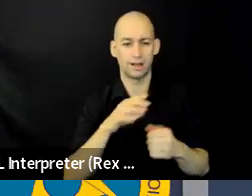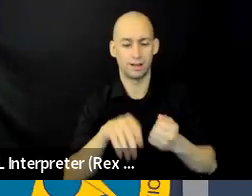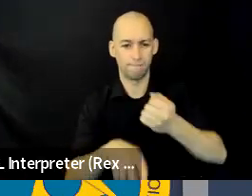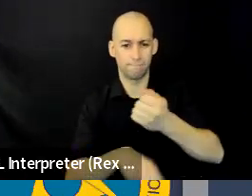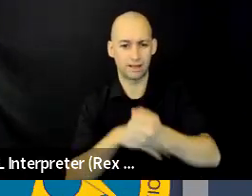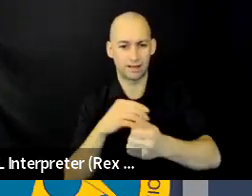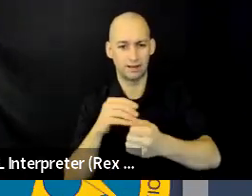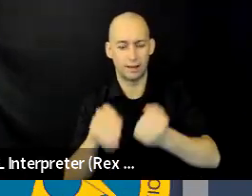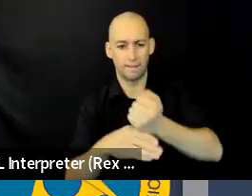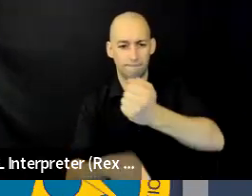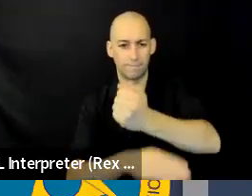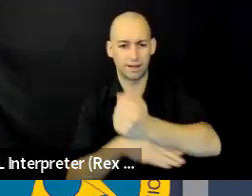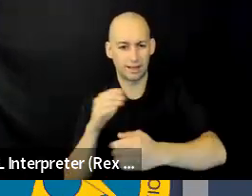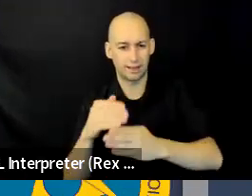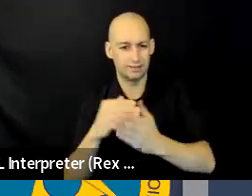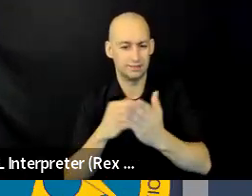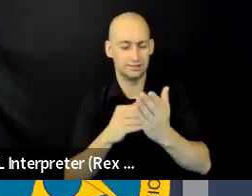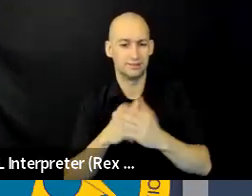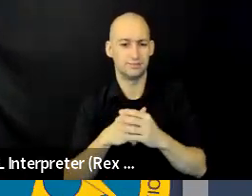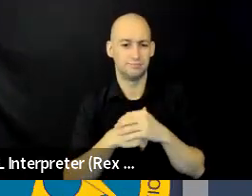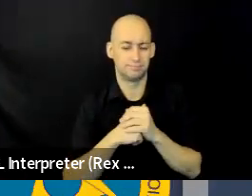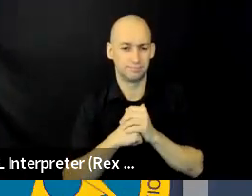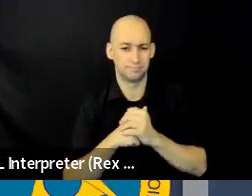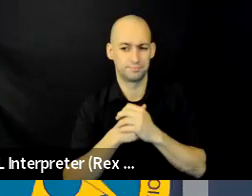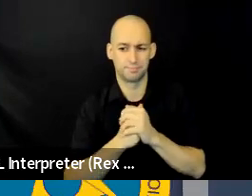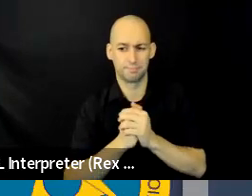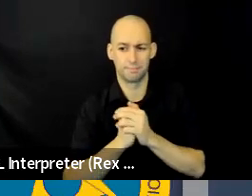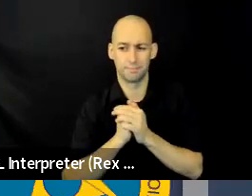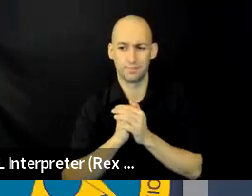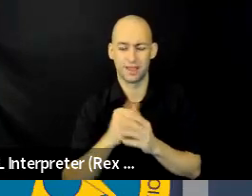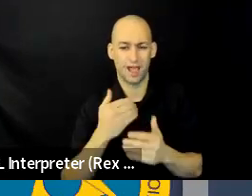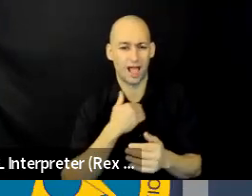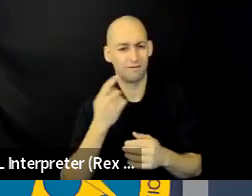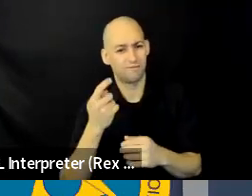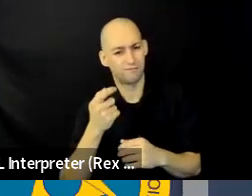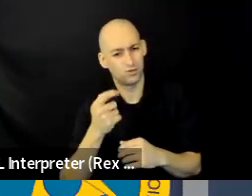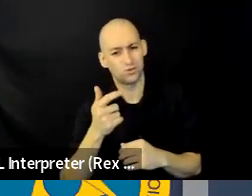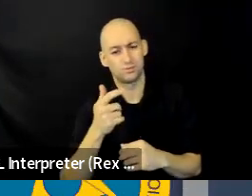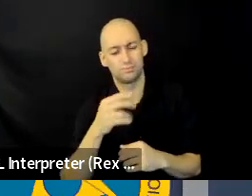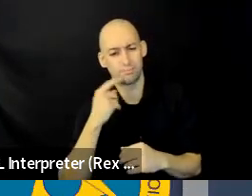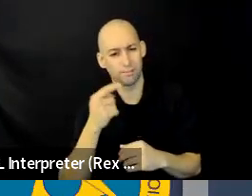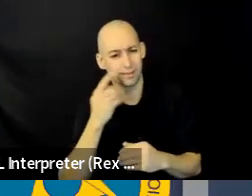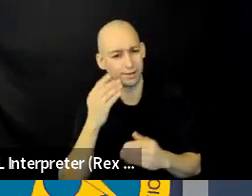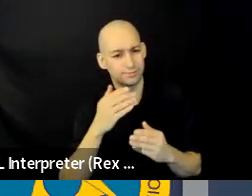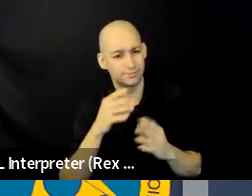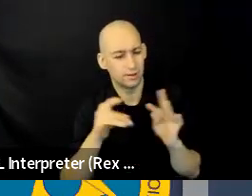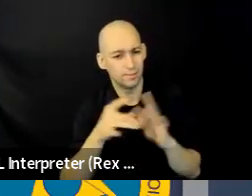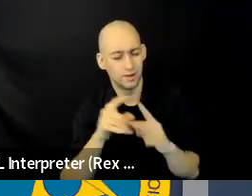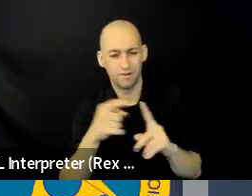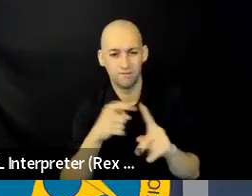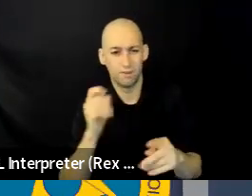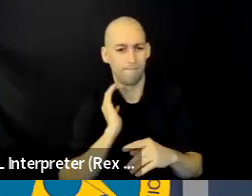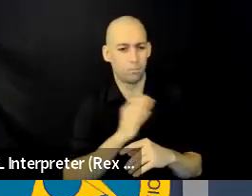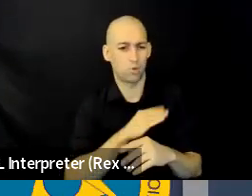that. We have a few public comment. We have from the Board of Supervisors in